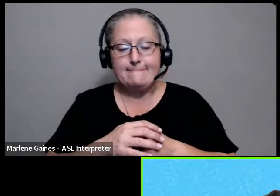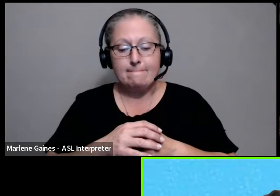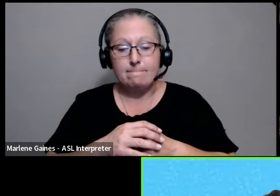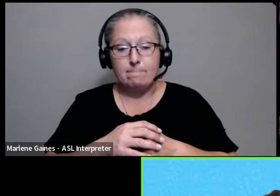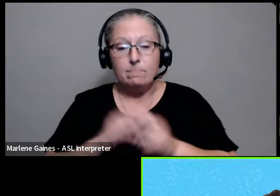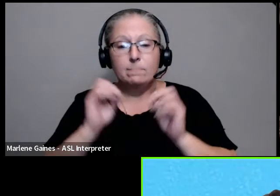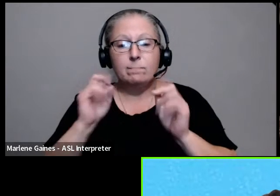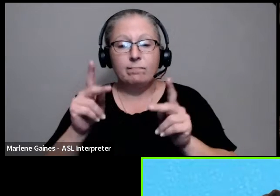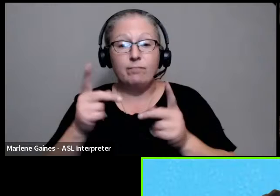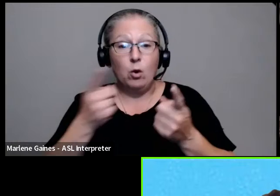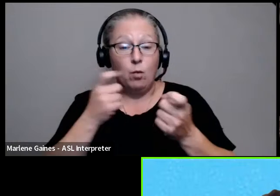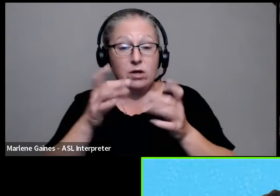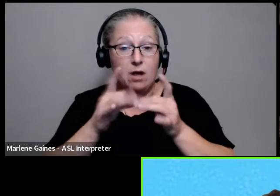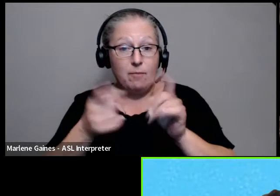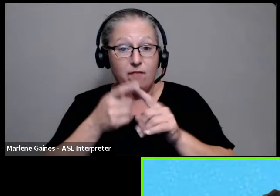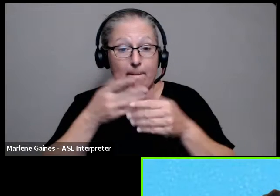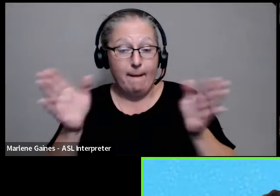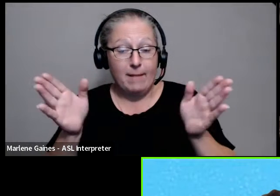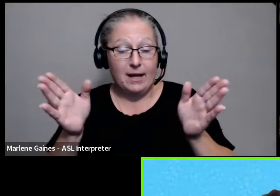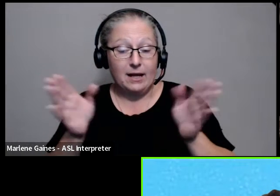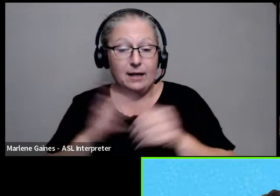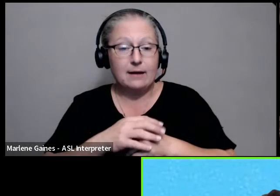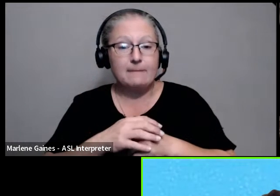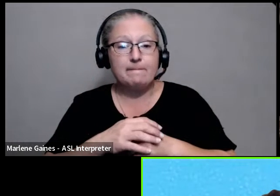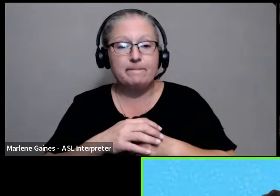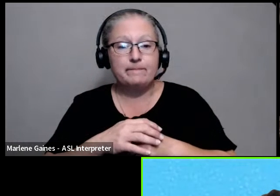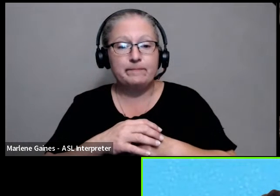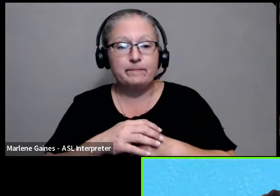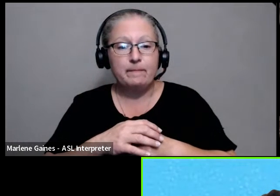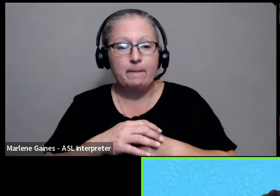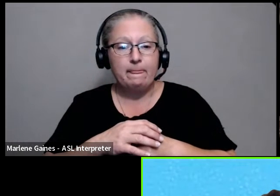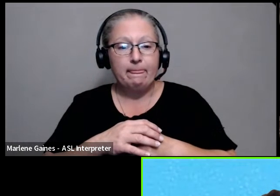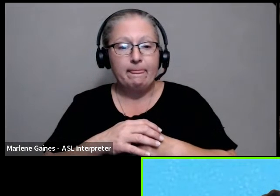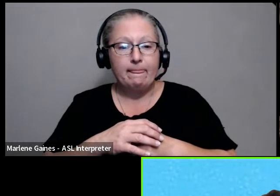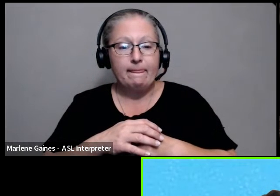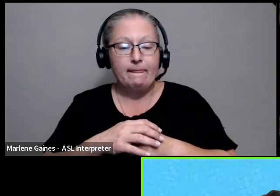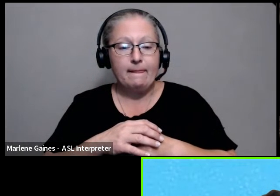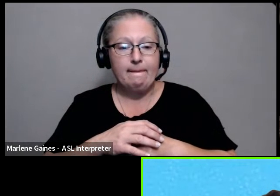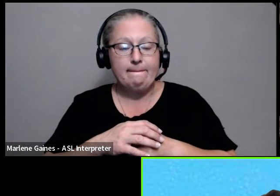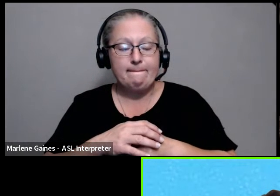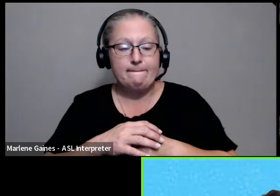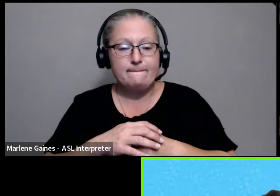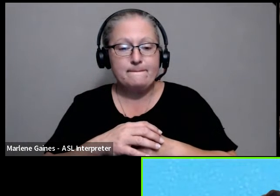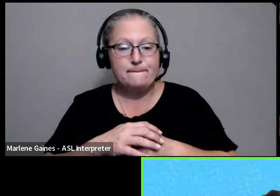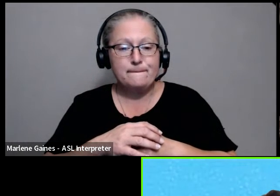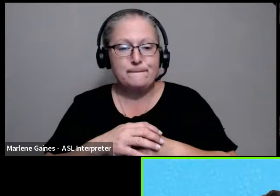Okay, questions or comments from the public? I'm sorry.